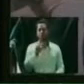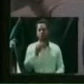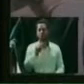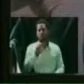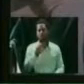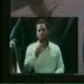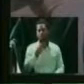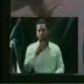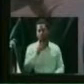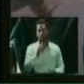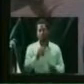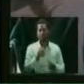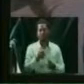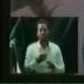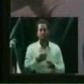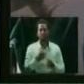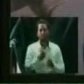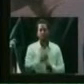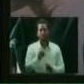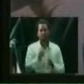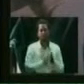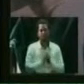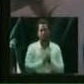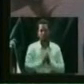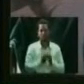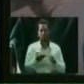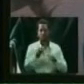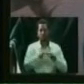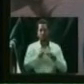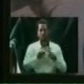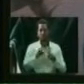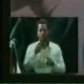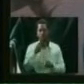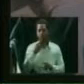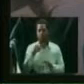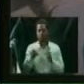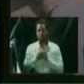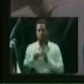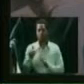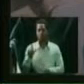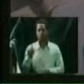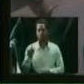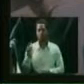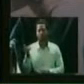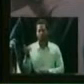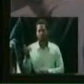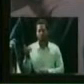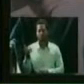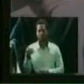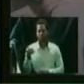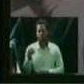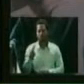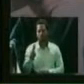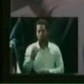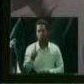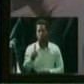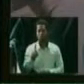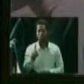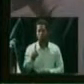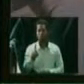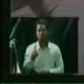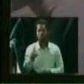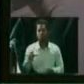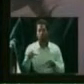his initiatives. Mr. Fugate was appointed on August 25, 2014. The Broad grant letter was dated September